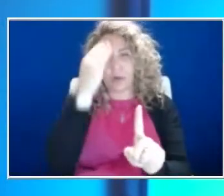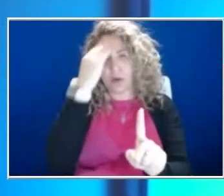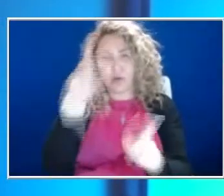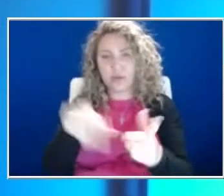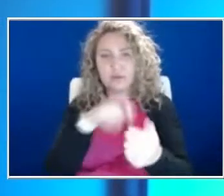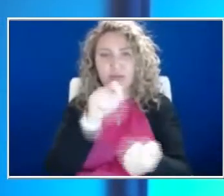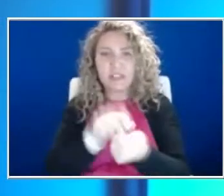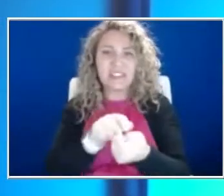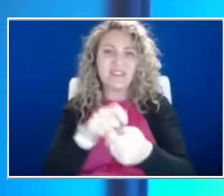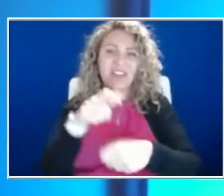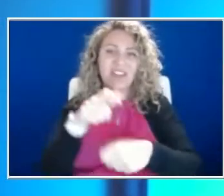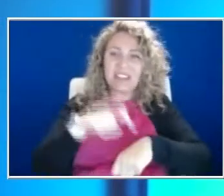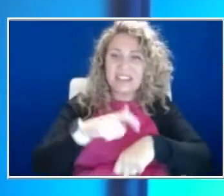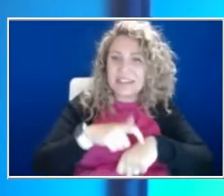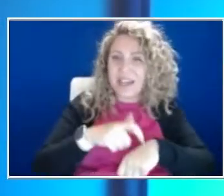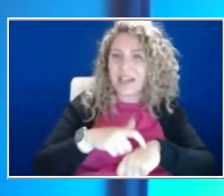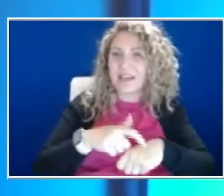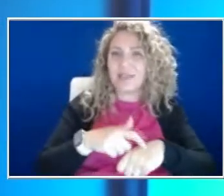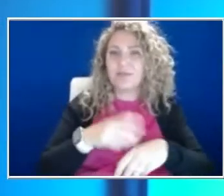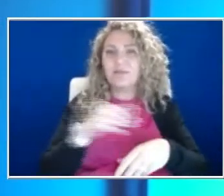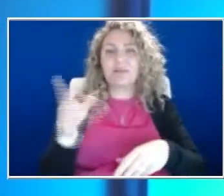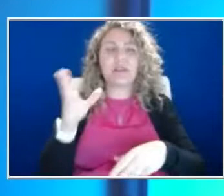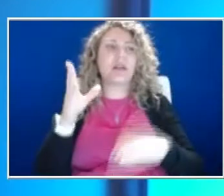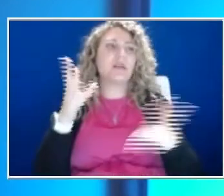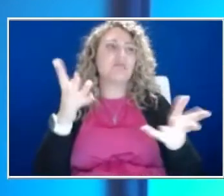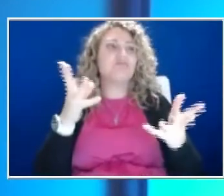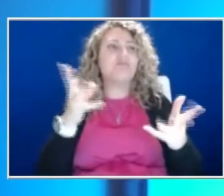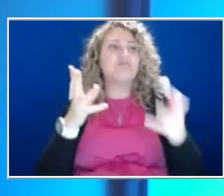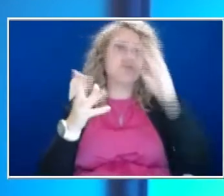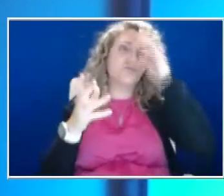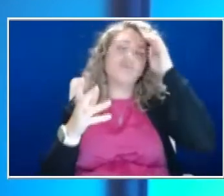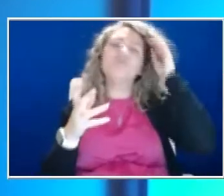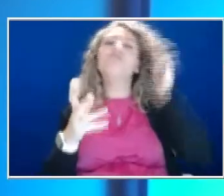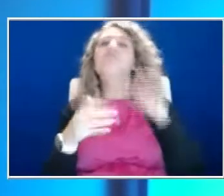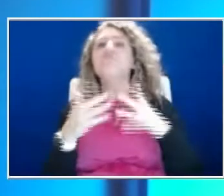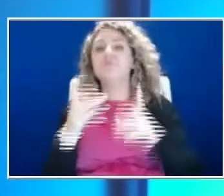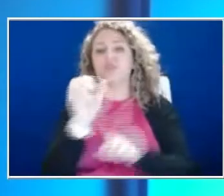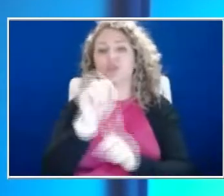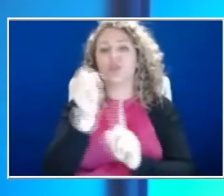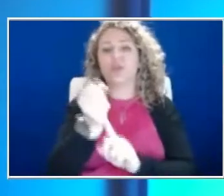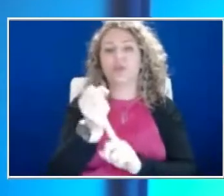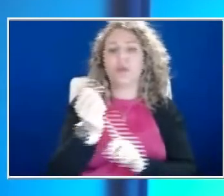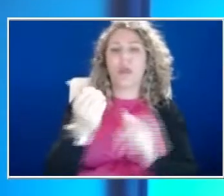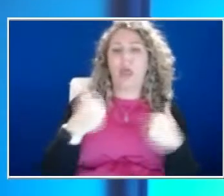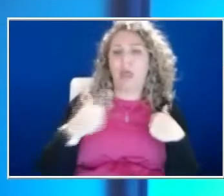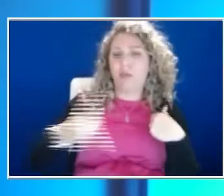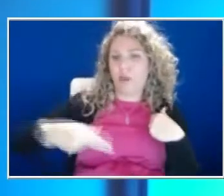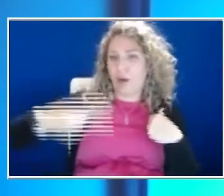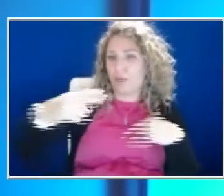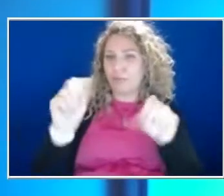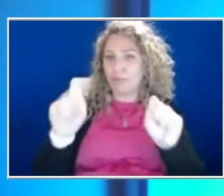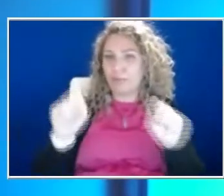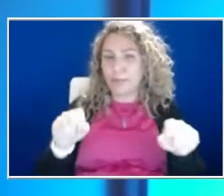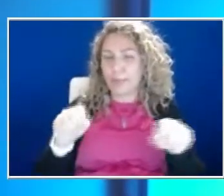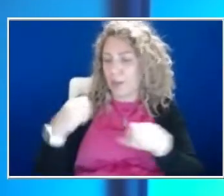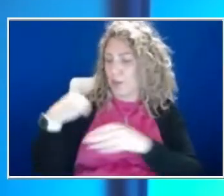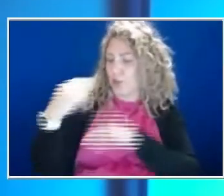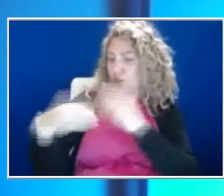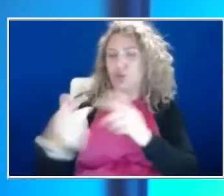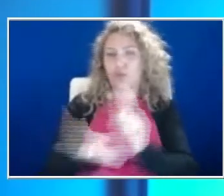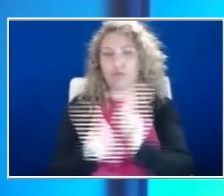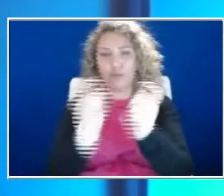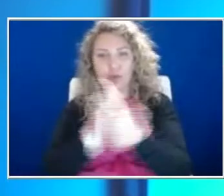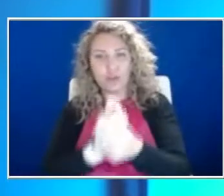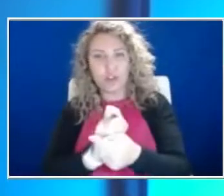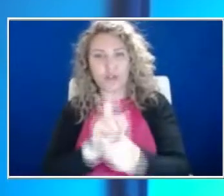times and presentations that would have a higher probability of having a genetic mutation that could be contributing to the